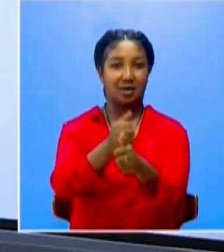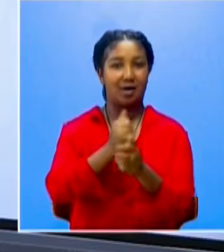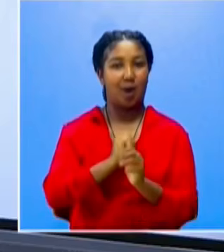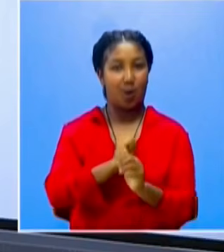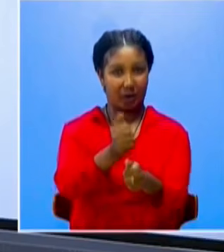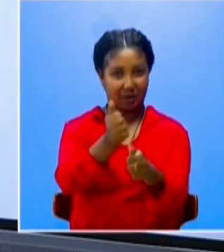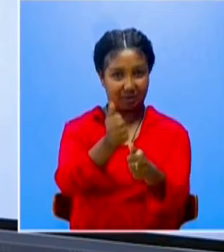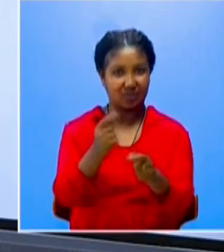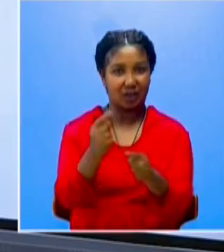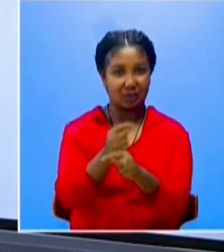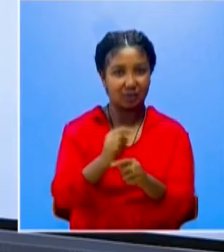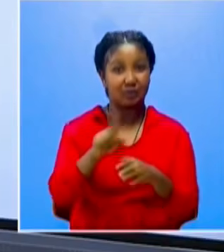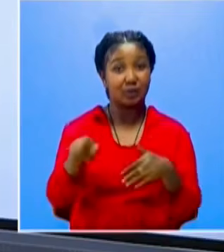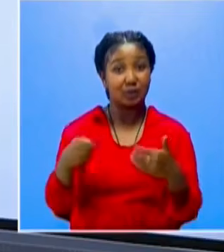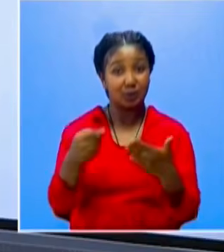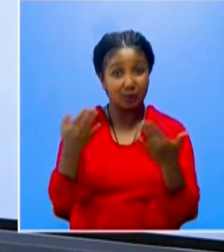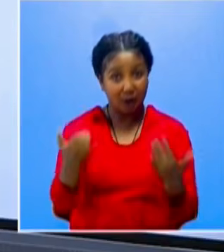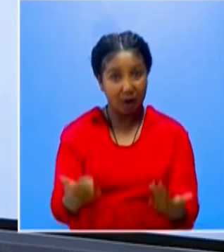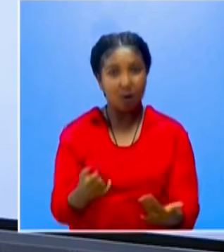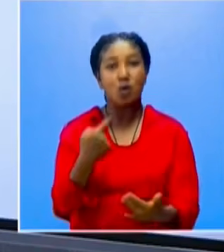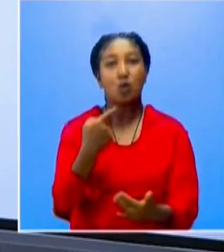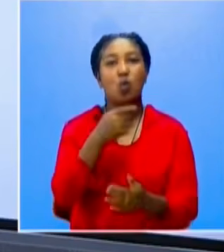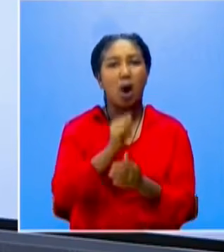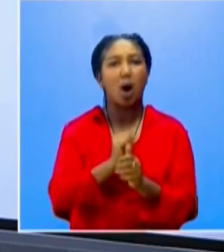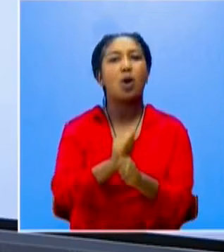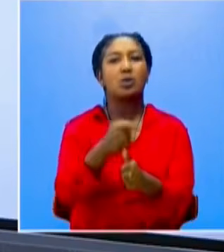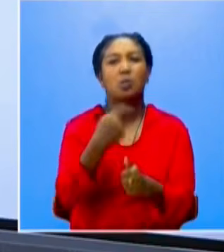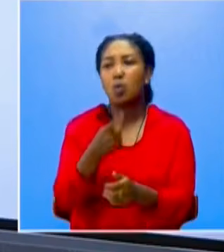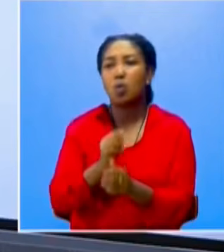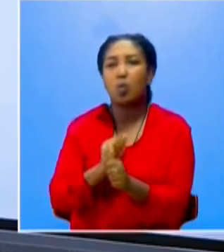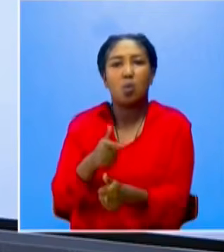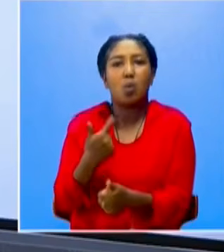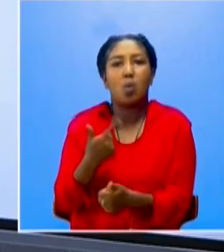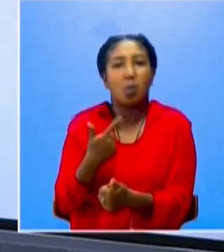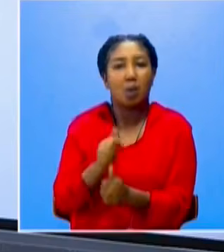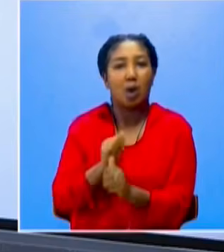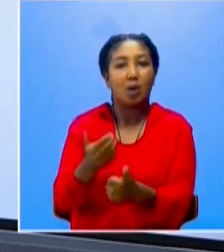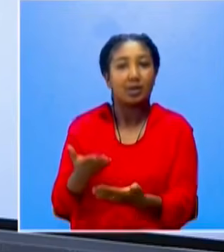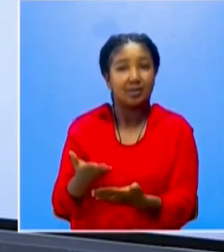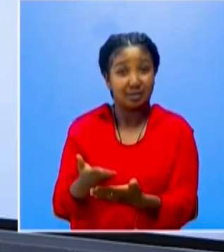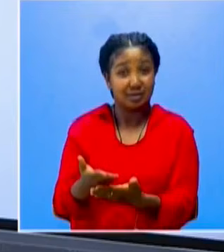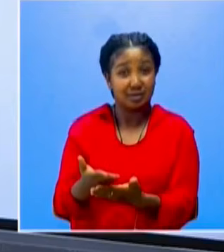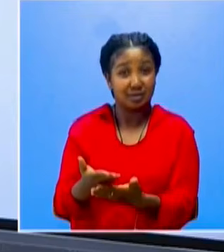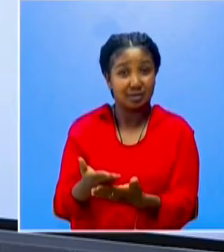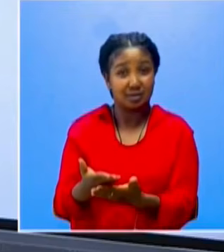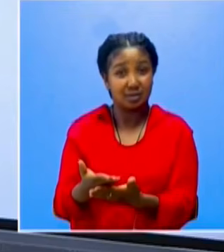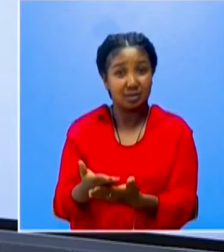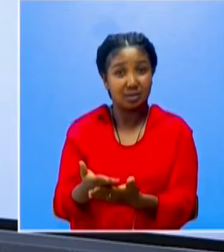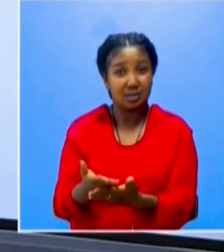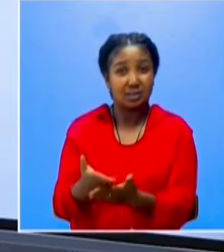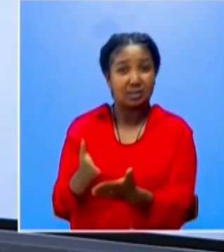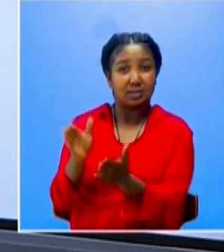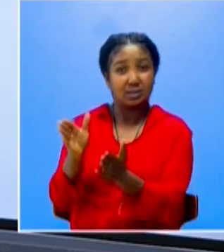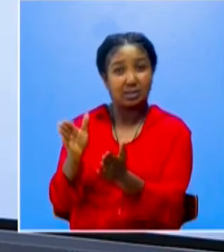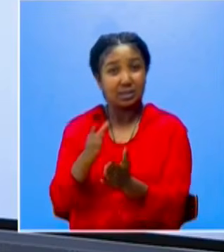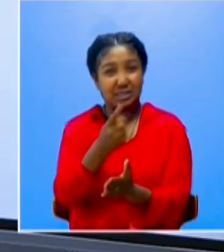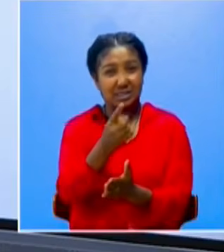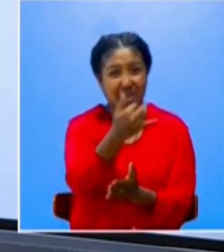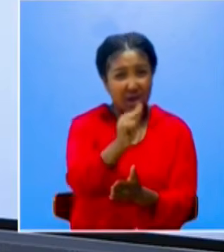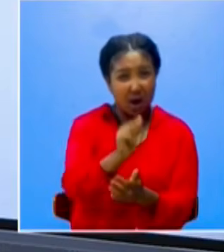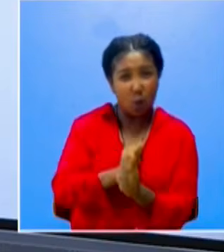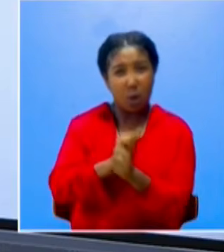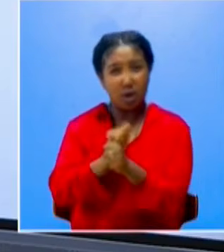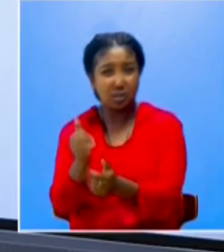Awarded. Now, who awarded who? Is it those that we call they